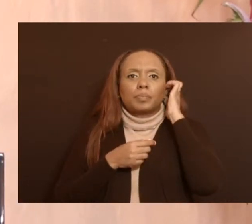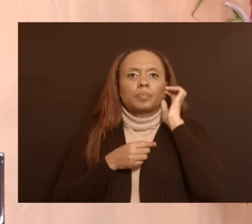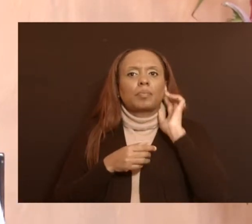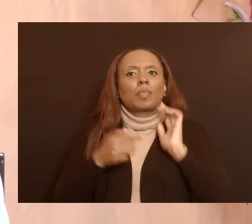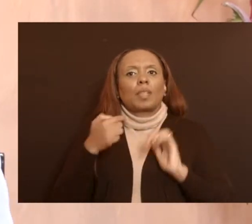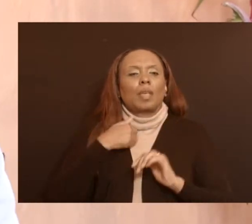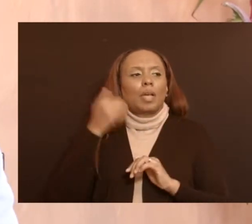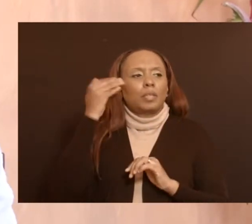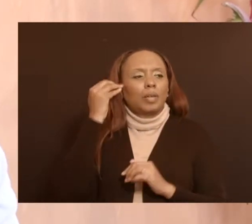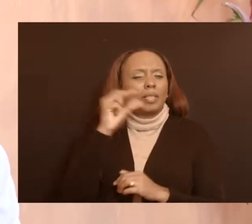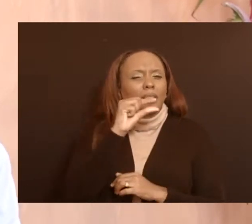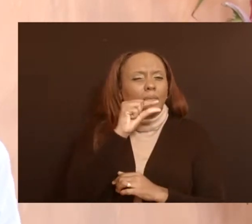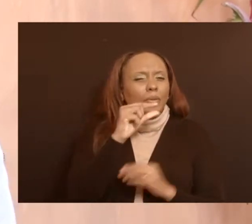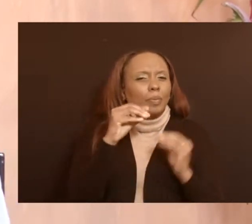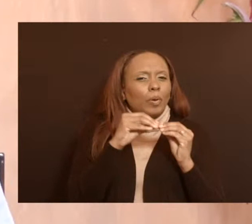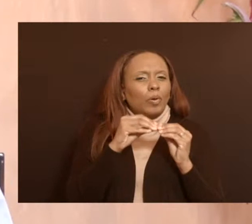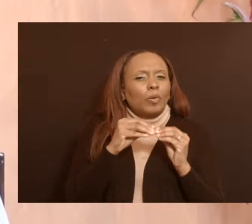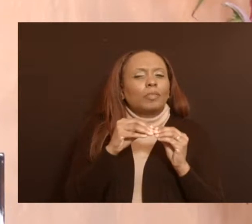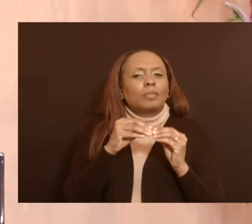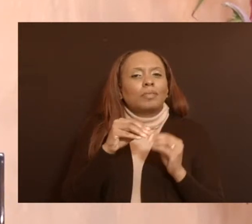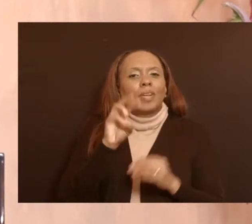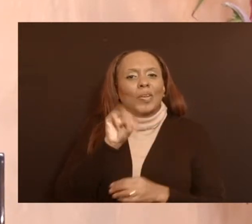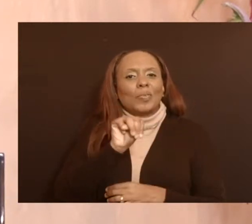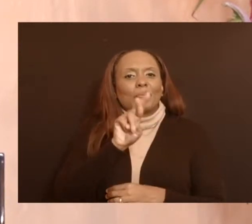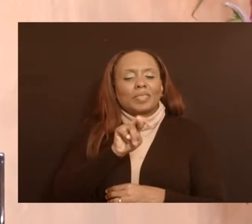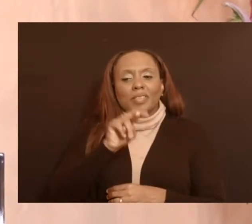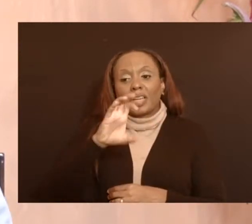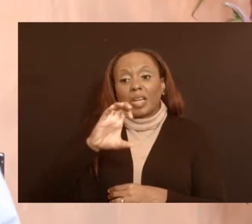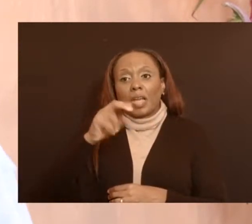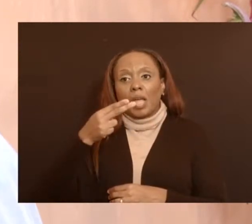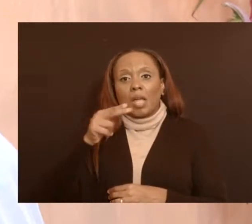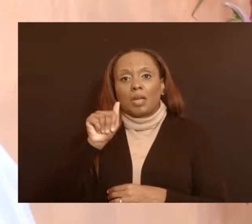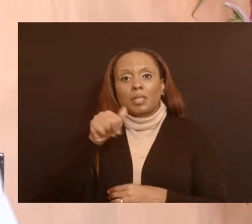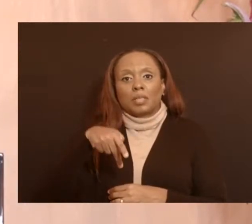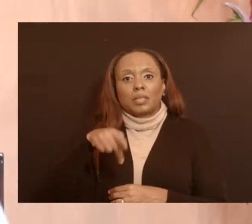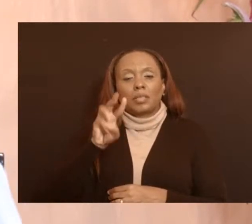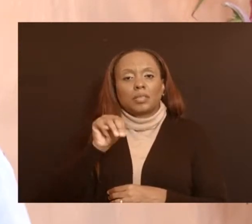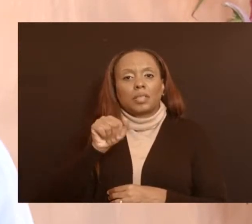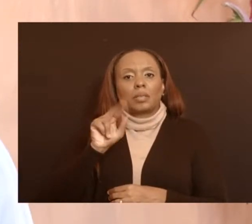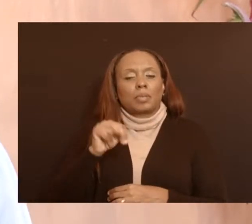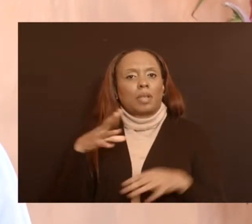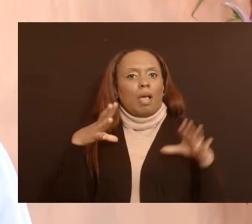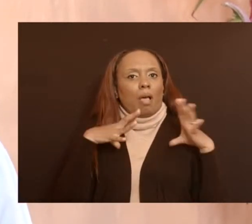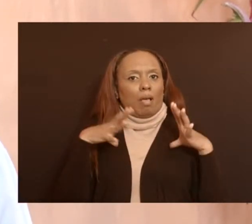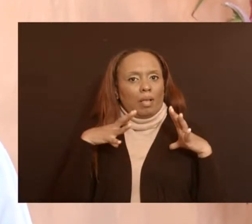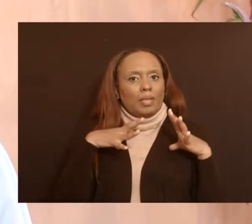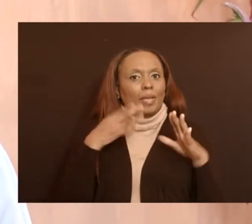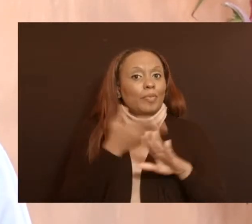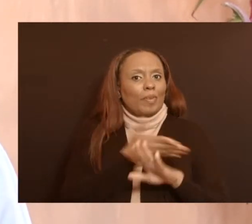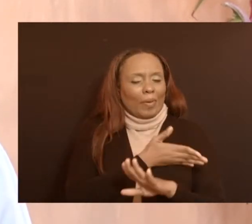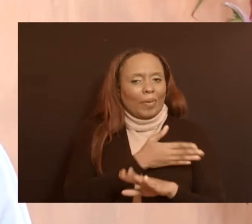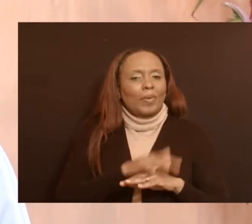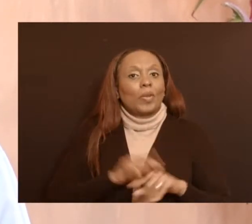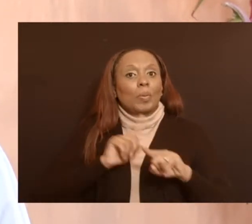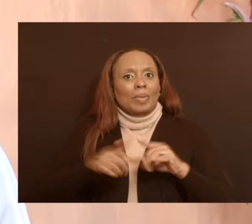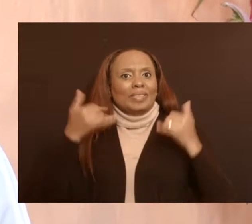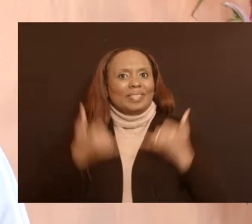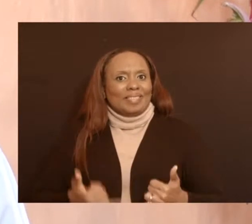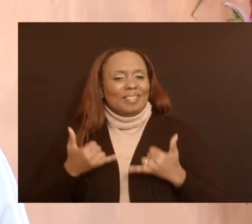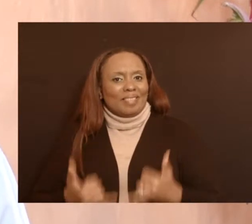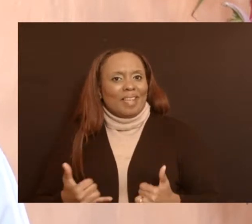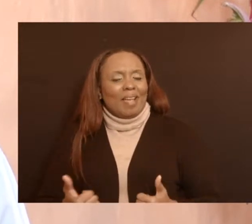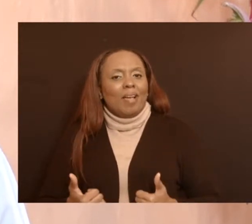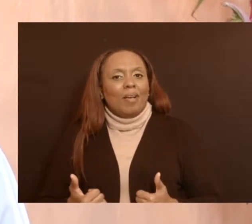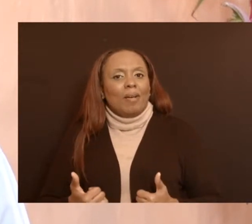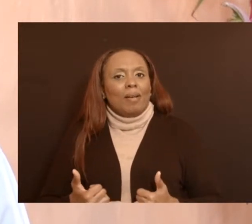Mr. Chapman, and Mr. Chapman was on holiday. But I'm happy to say to you that the ministry does